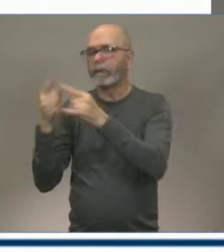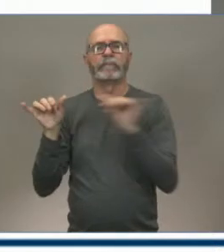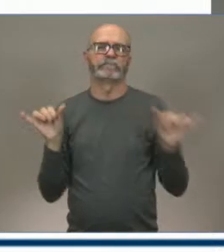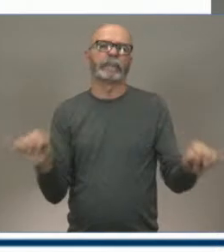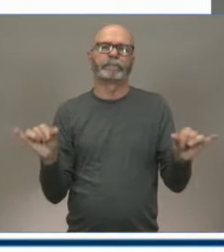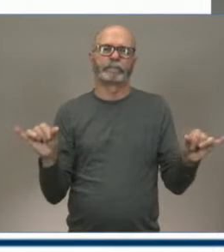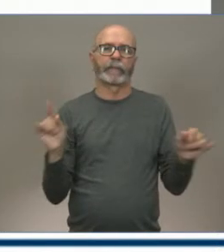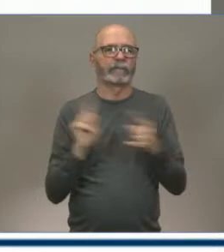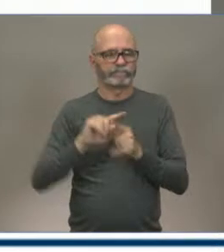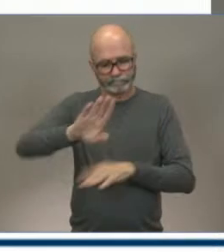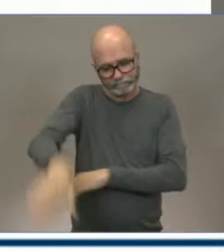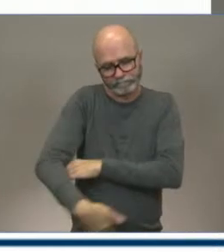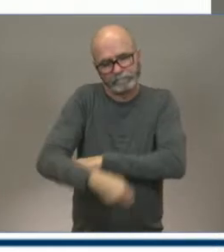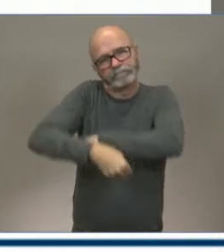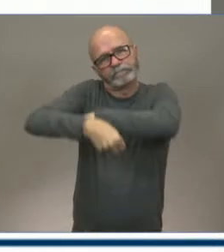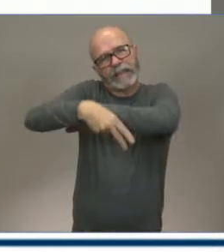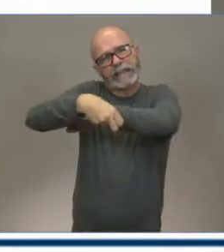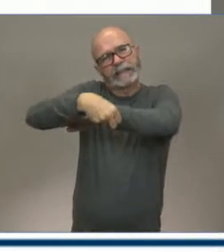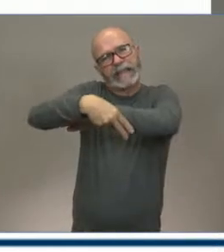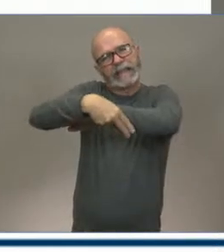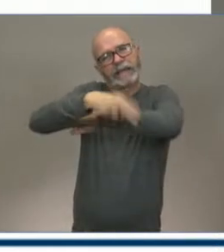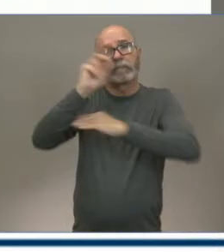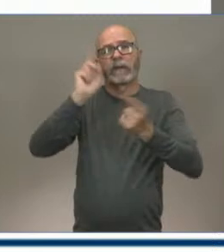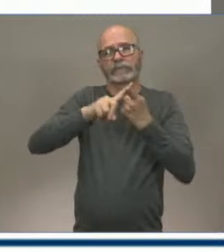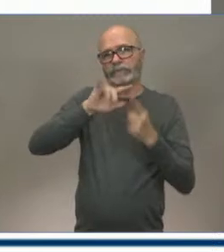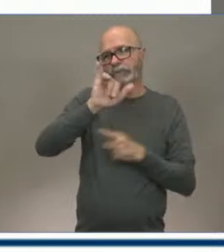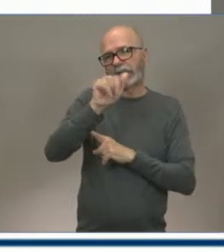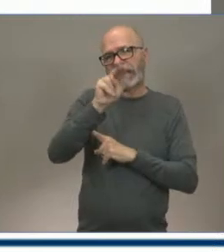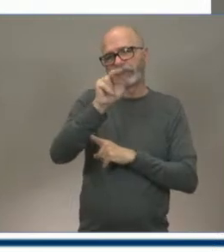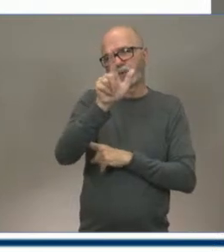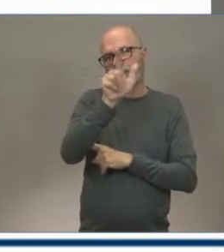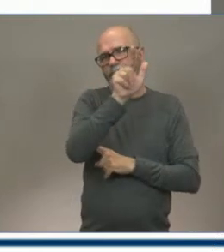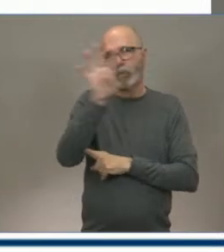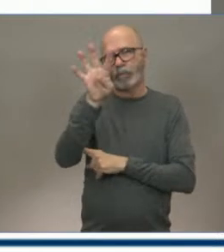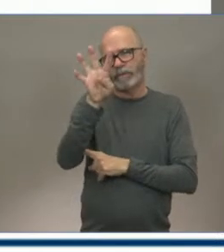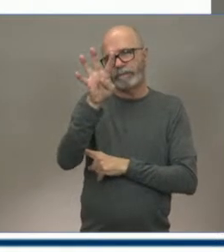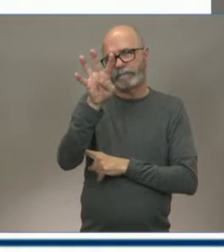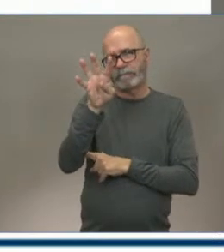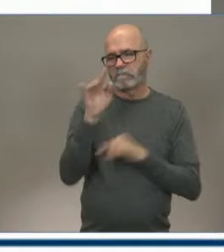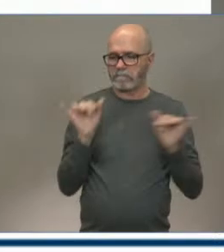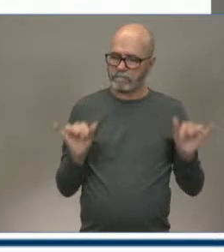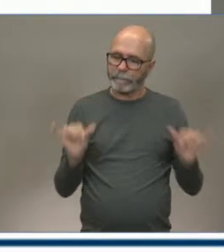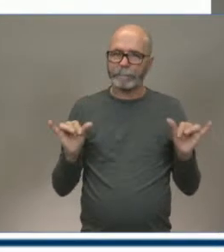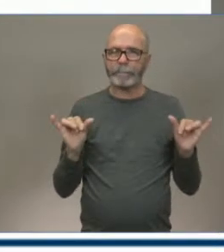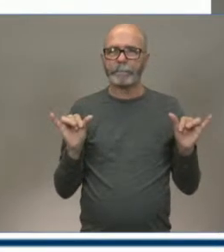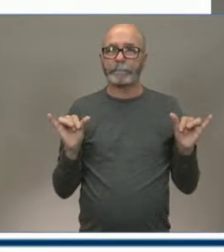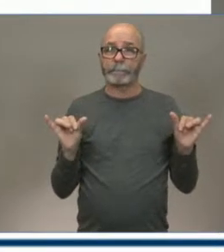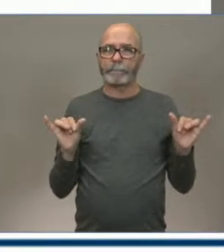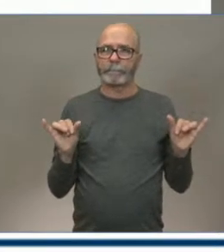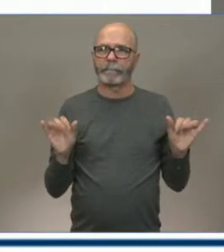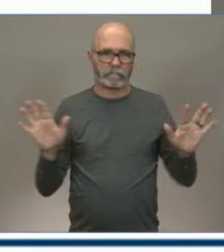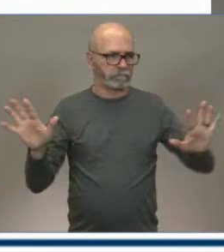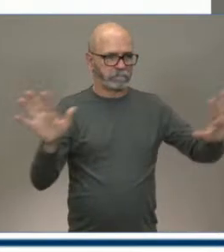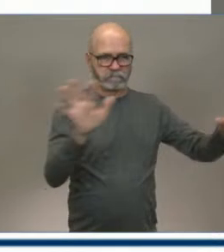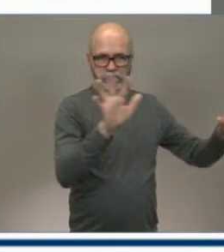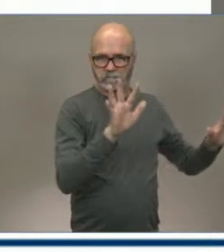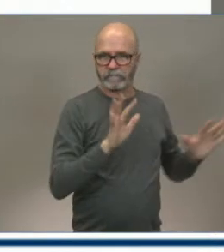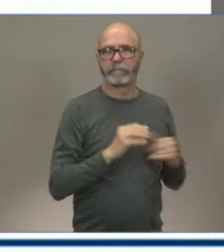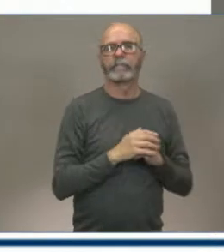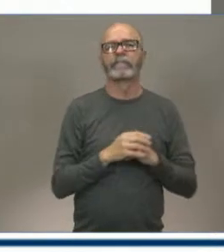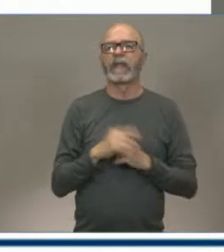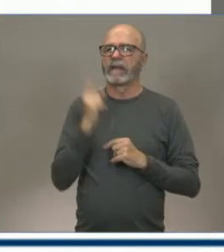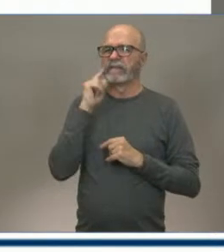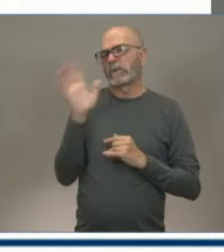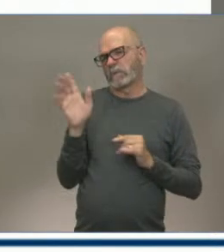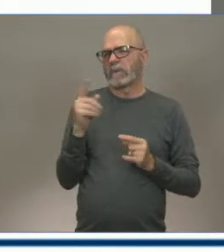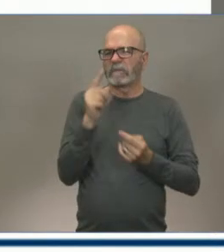technically 11:59 p.m. on January 24th. Keeping things as they are for at least 2 more weeks